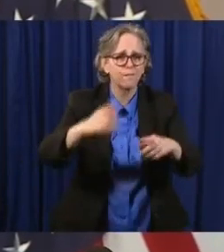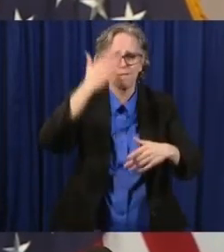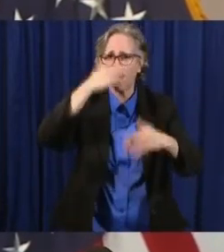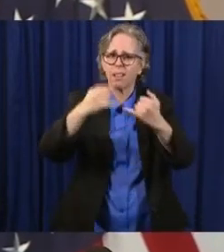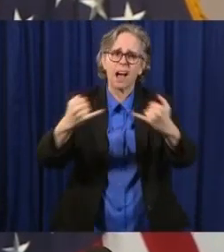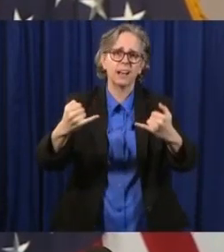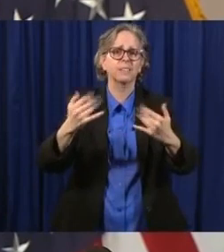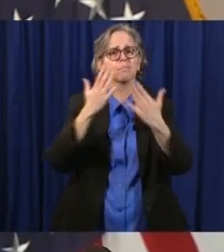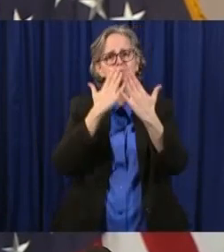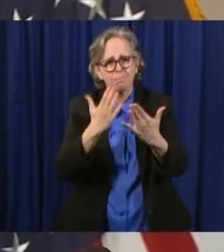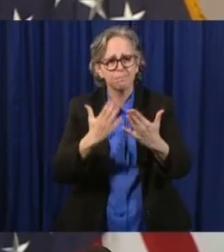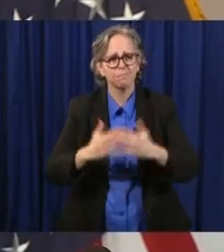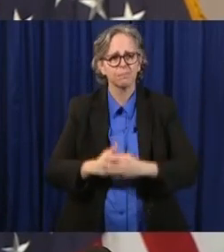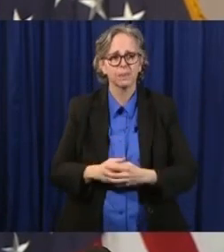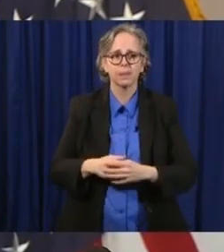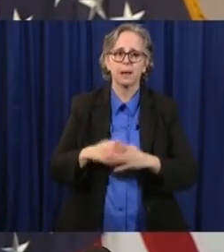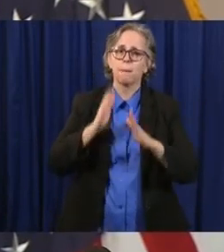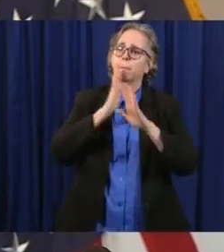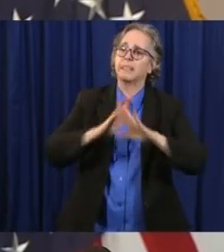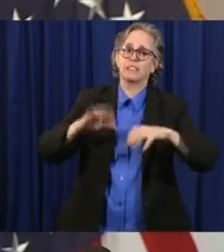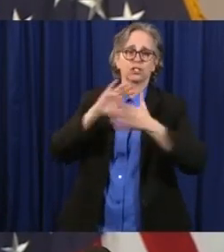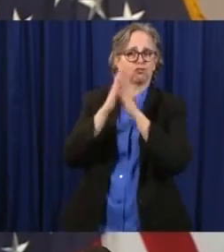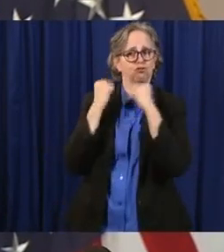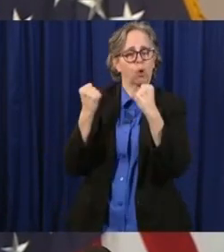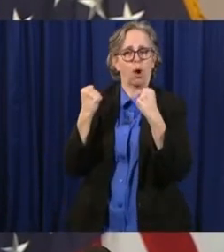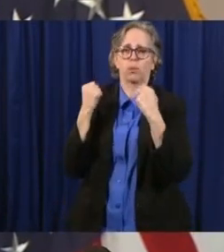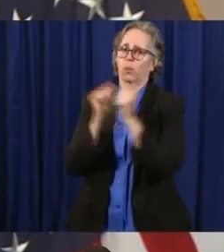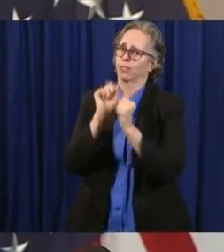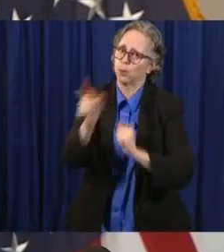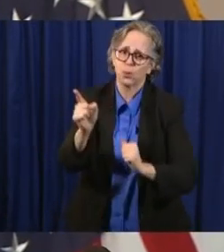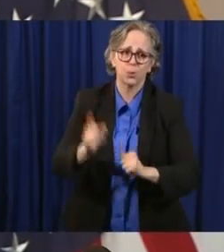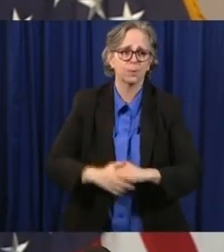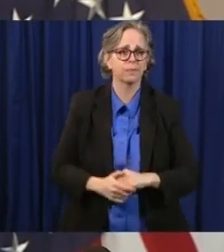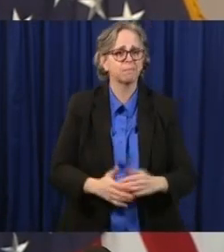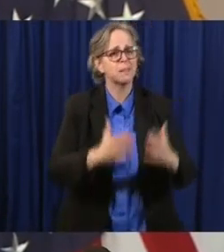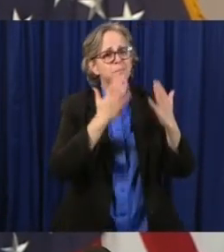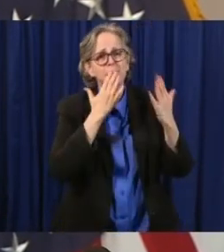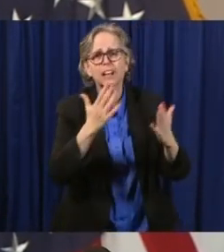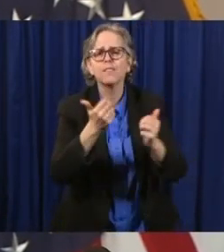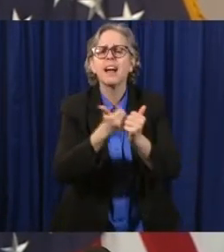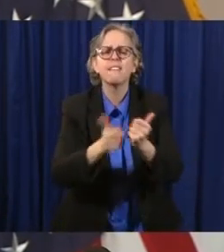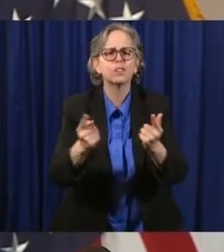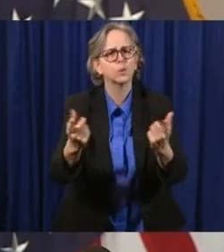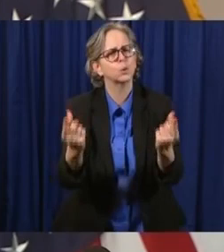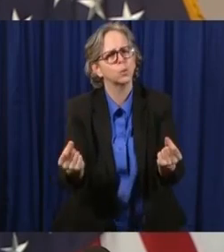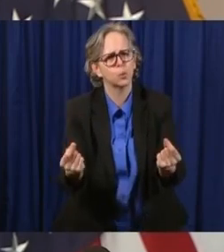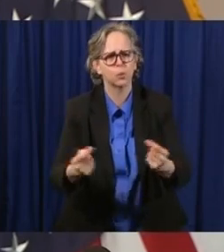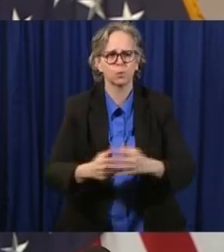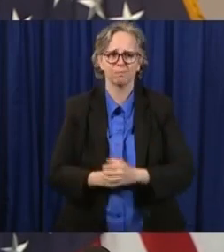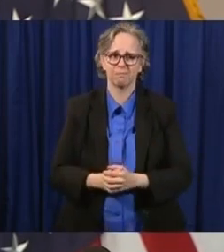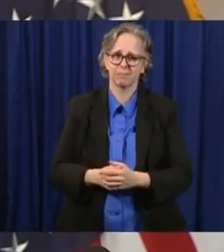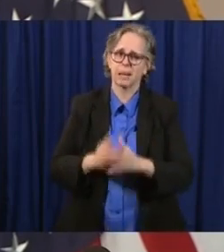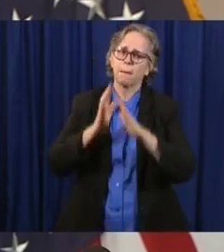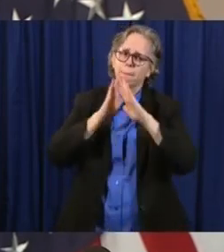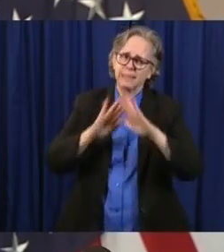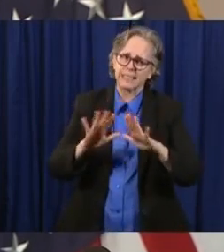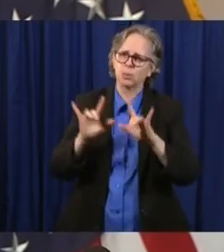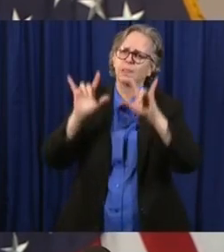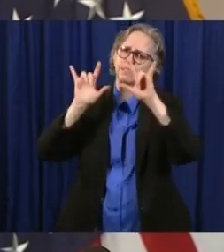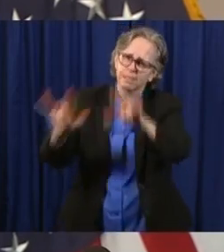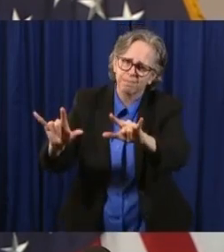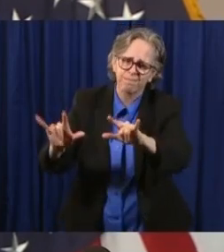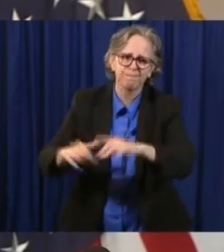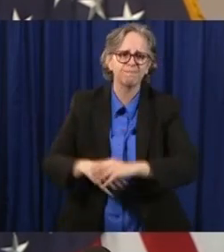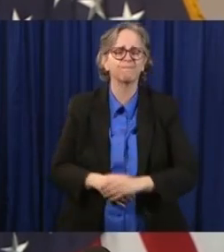May peace and strength be with you. Thank you for everything that you're doing. Please know, we love you. We appreciate